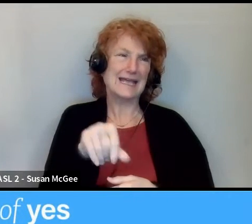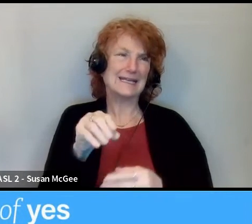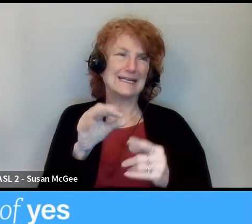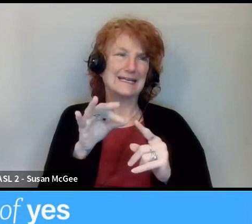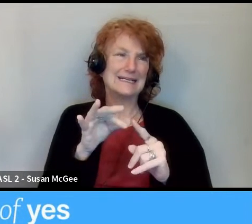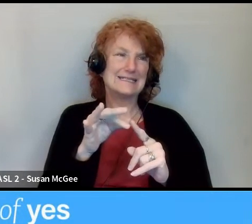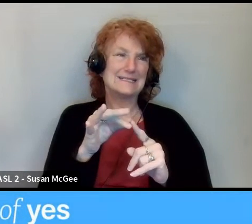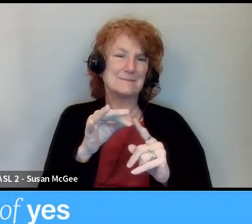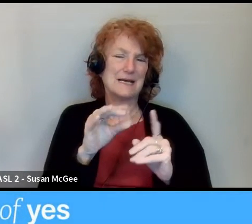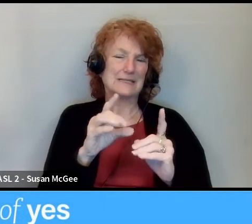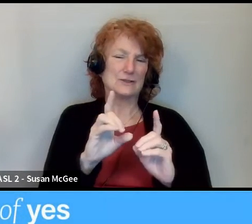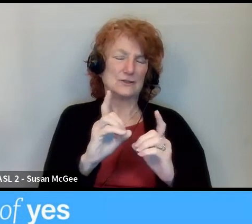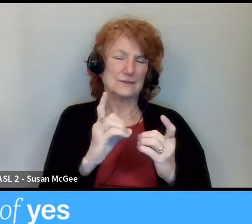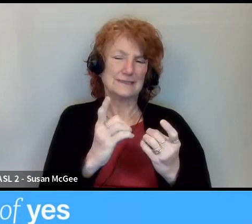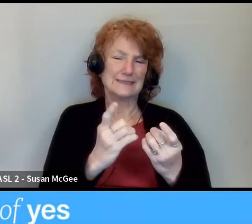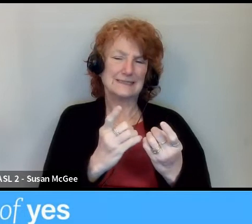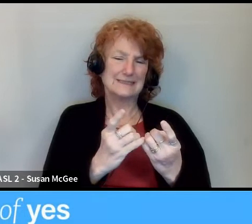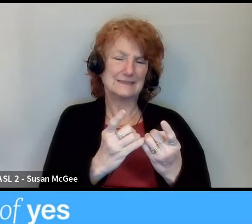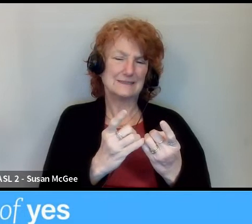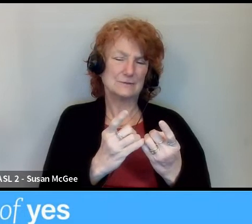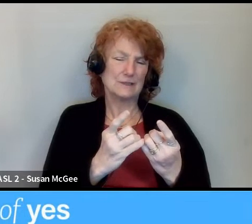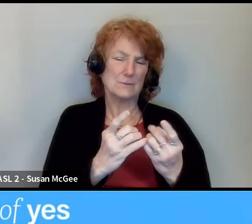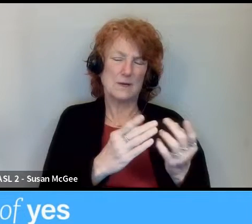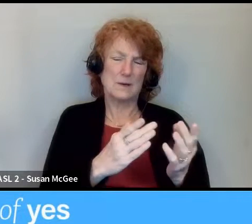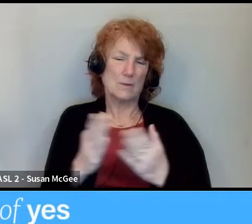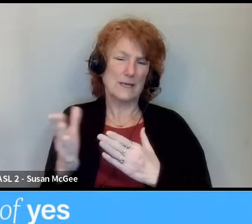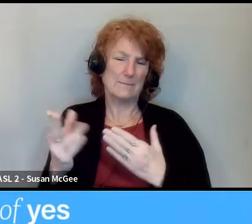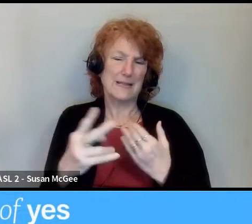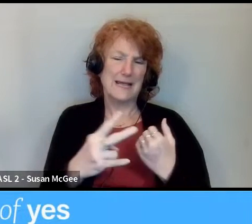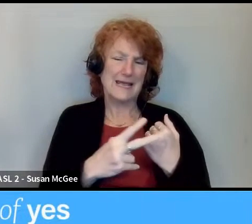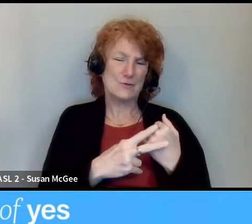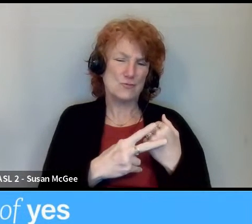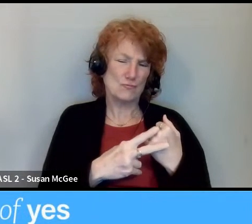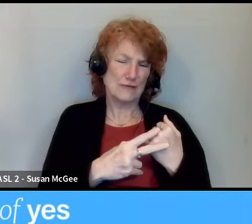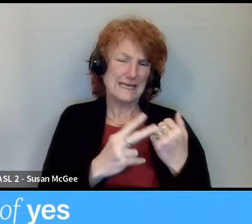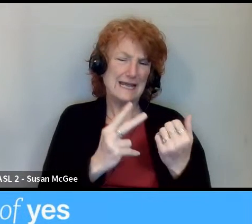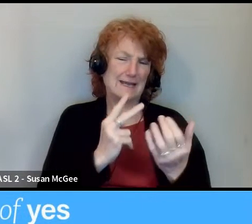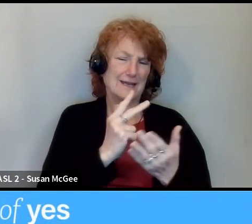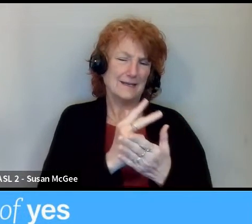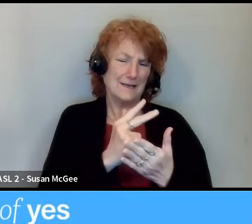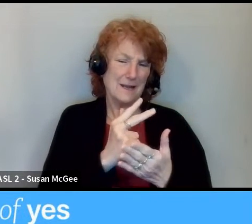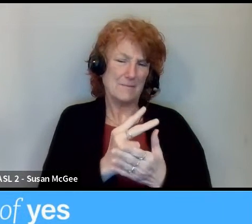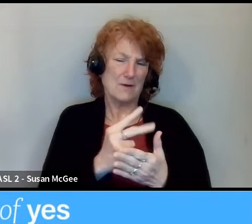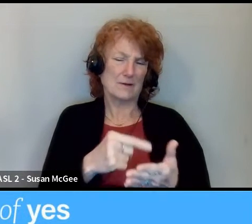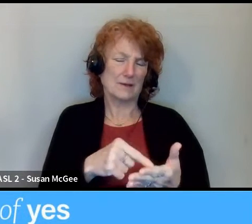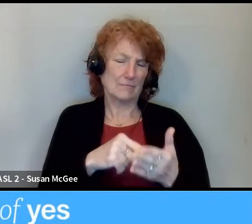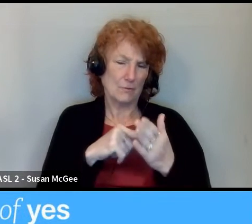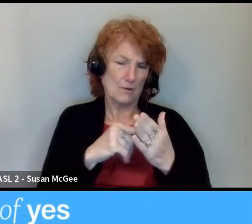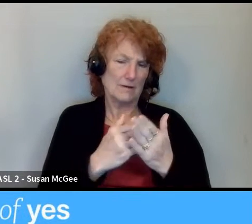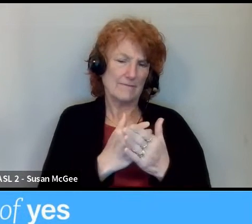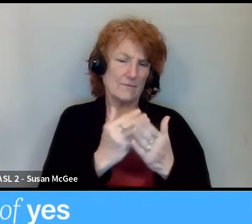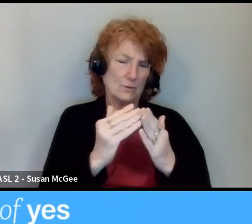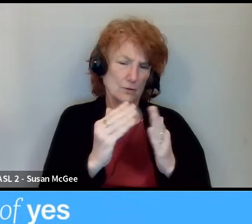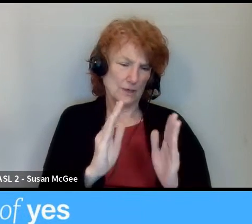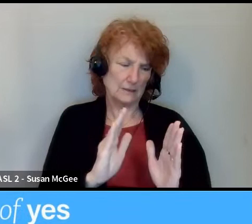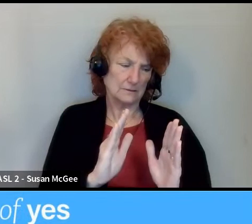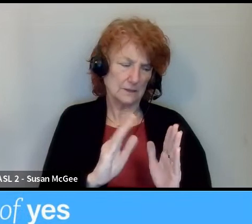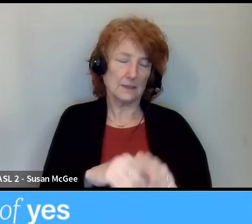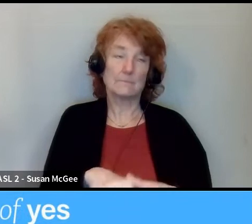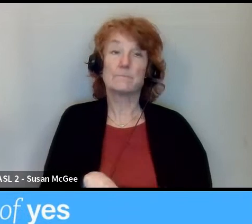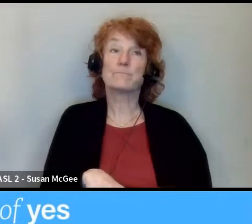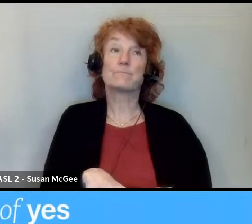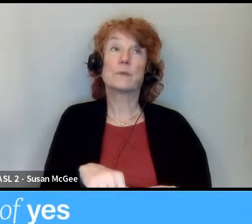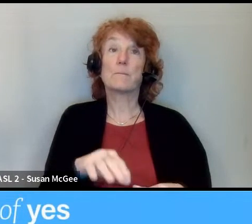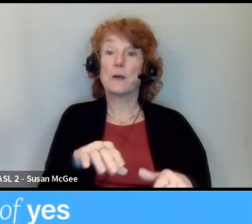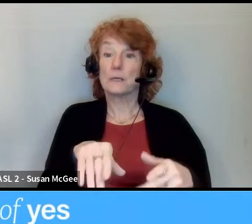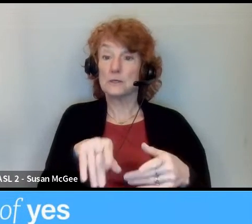will be proposing to retain parking requirements for new housing, for instance. When it comes to changes to allowable